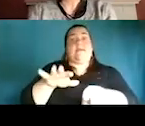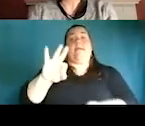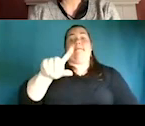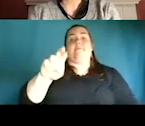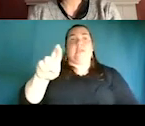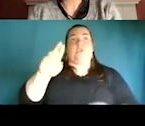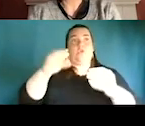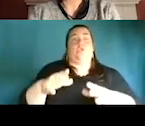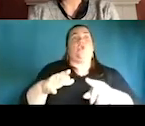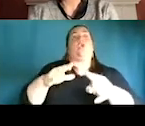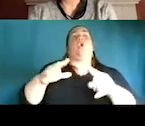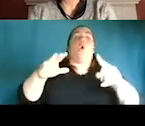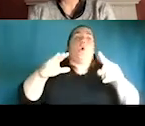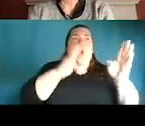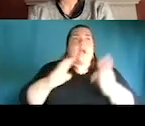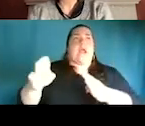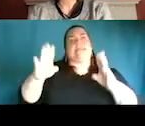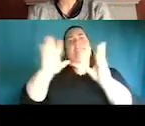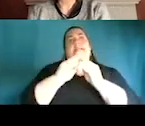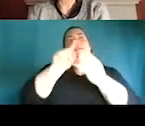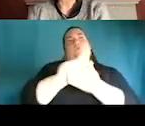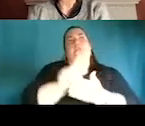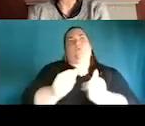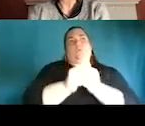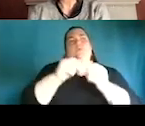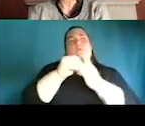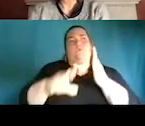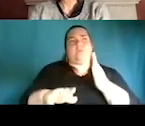to discuss research options and find projects for them.